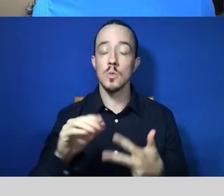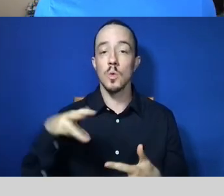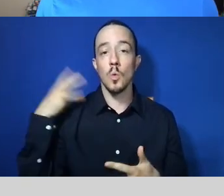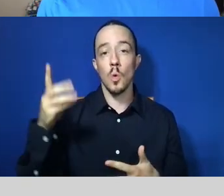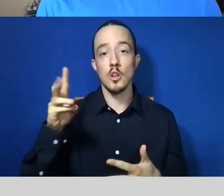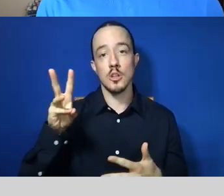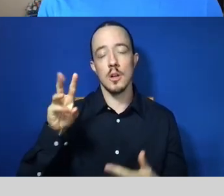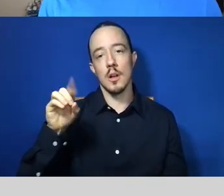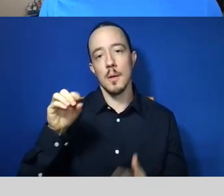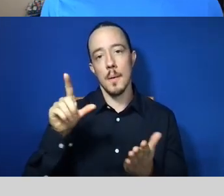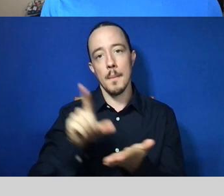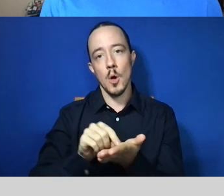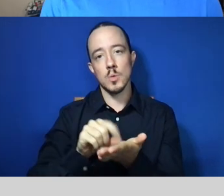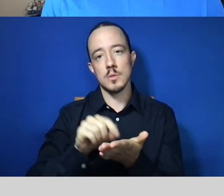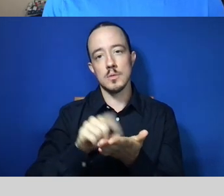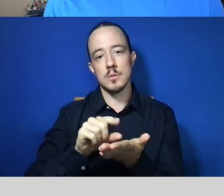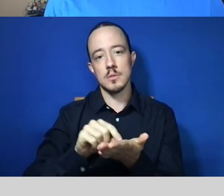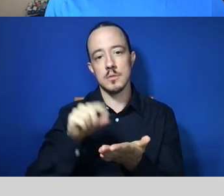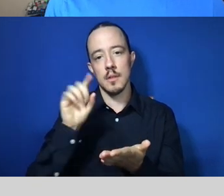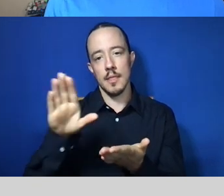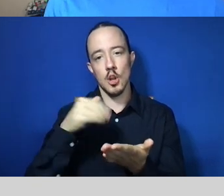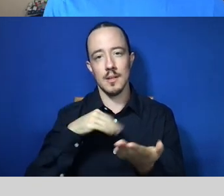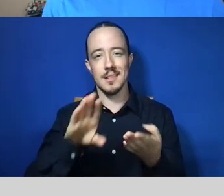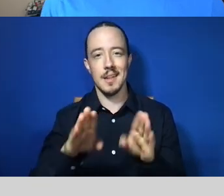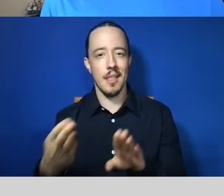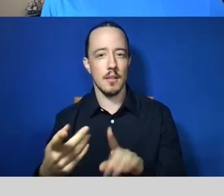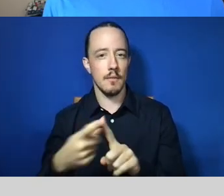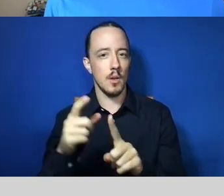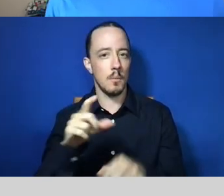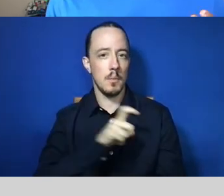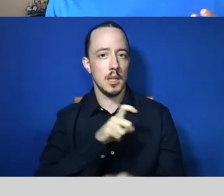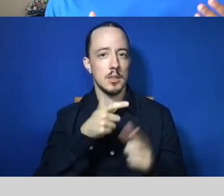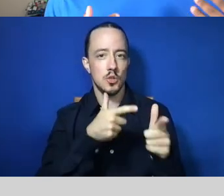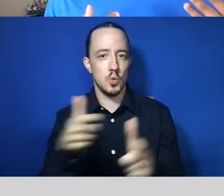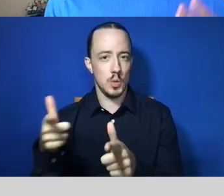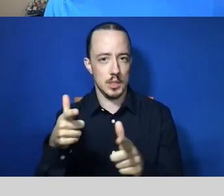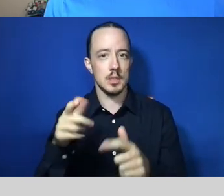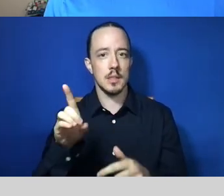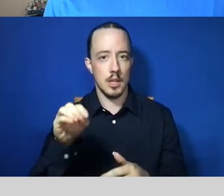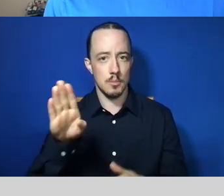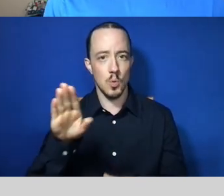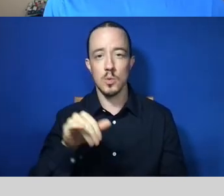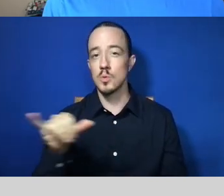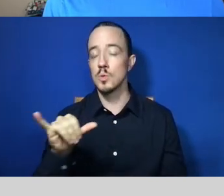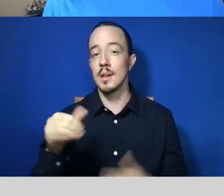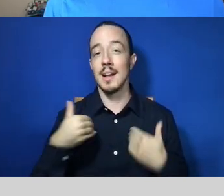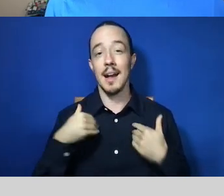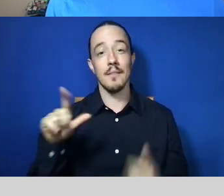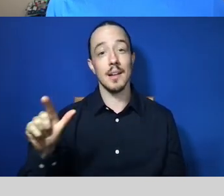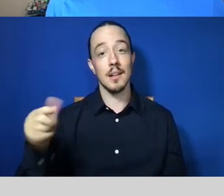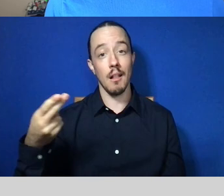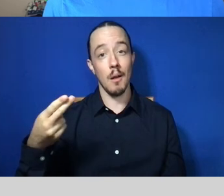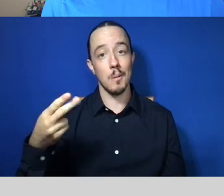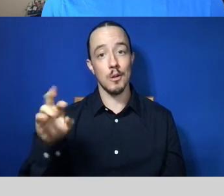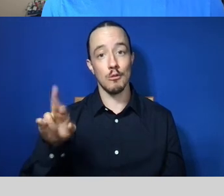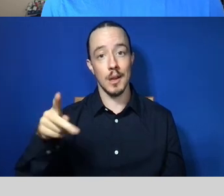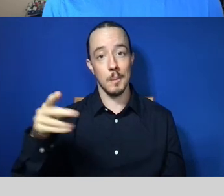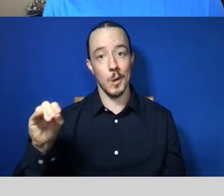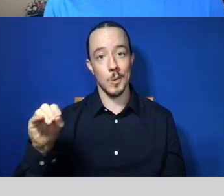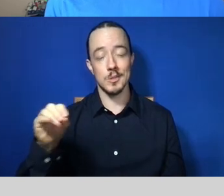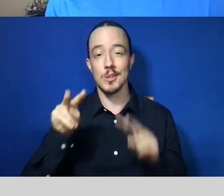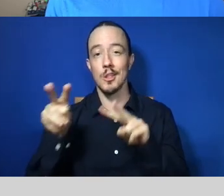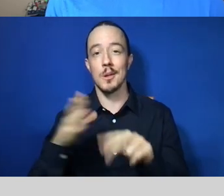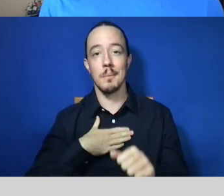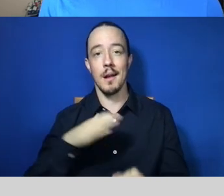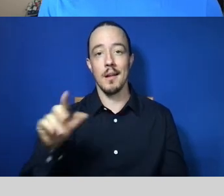the Washington Post Deaths from Police Shootings dashboard. And I have a GitHub repos for all of this information, so head